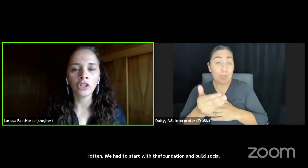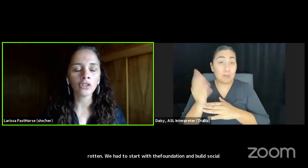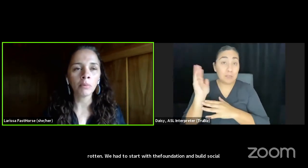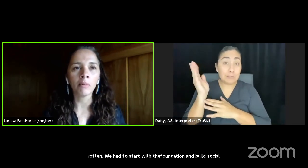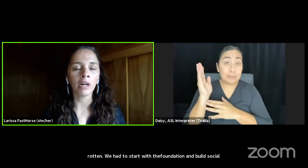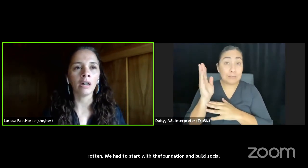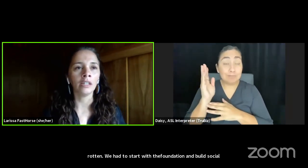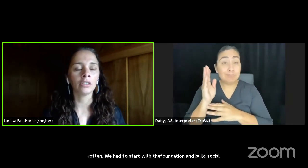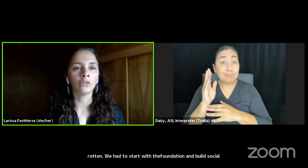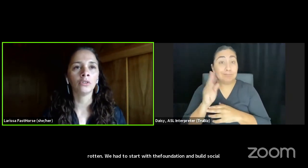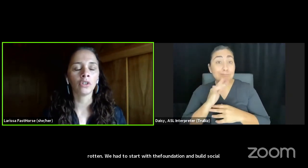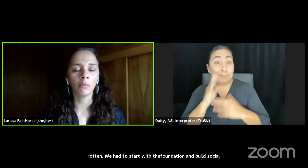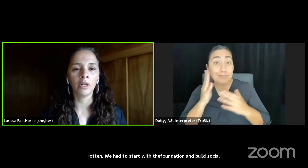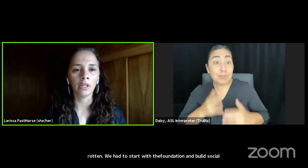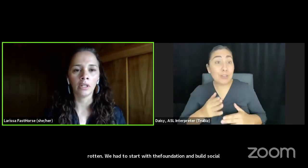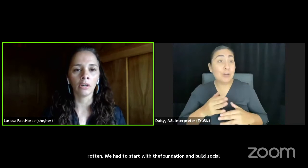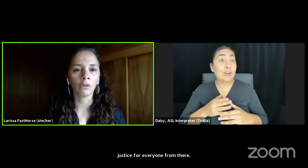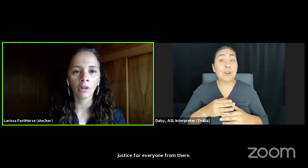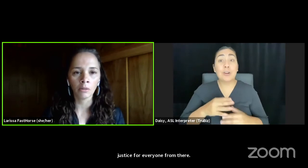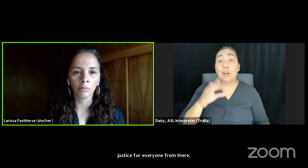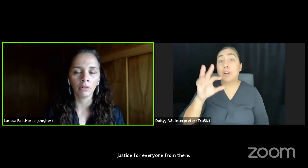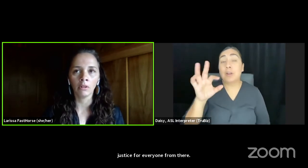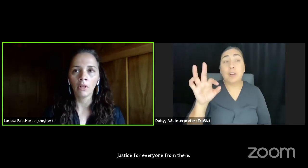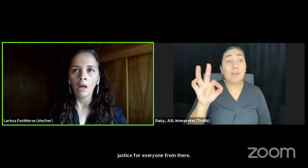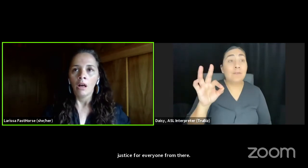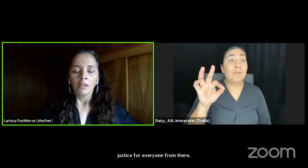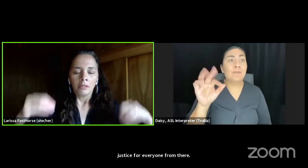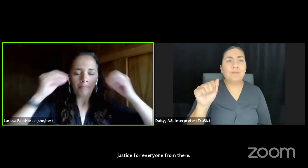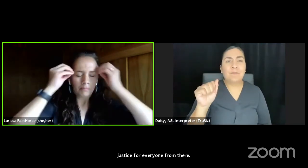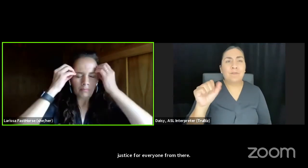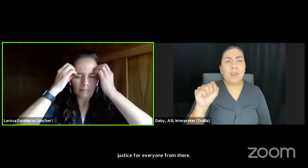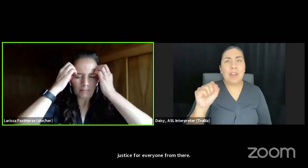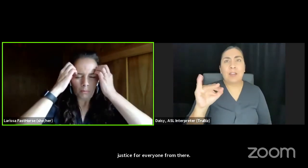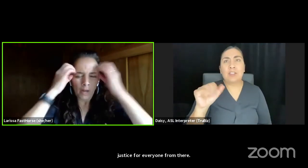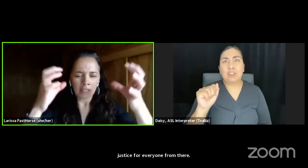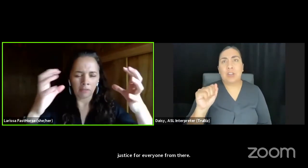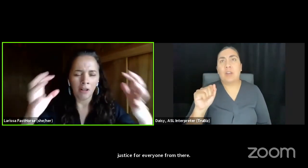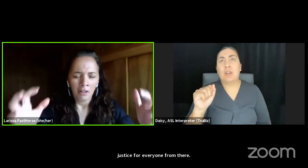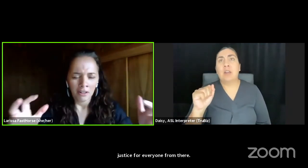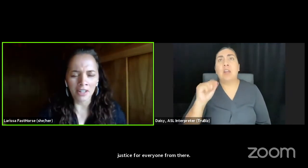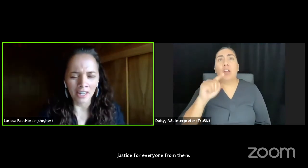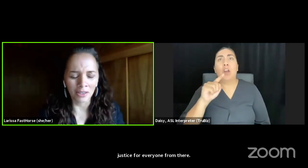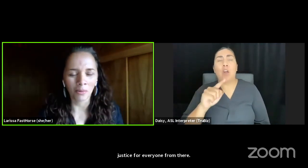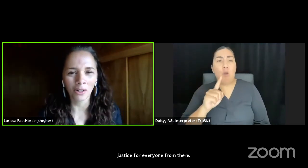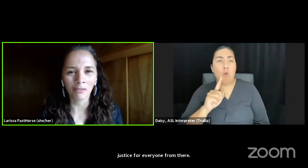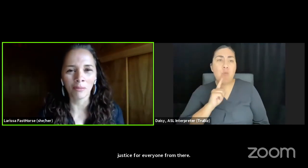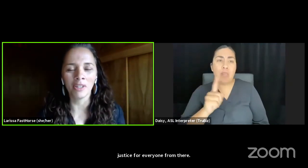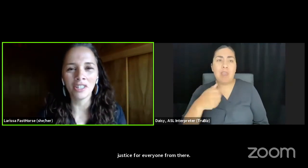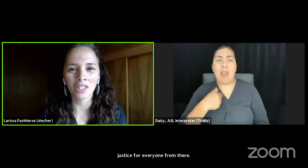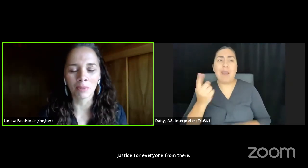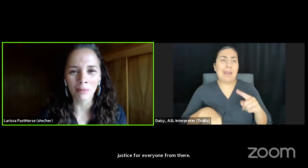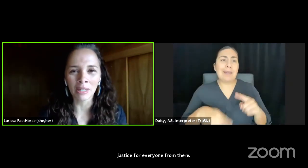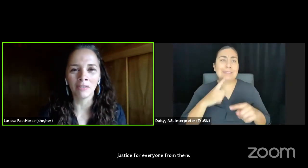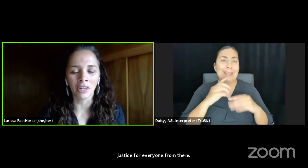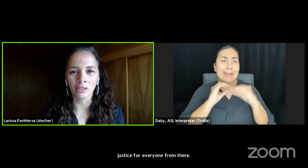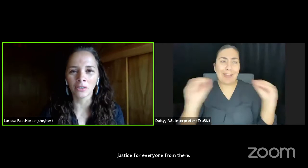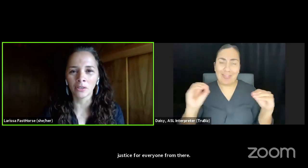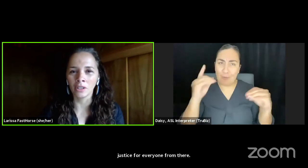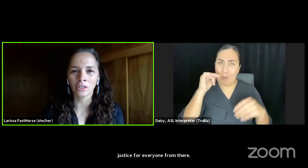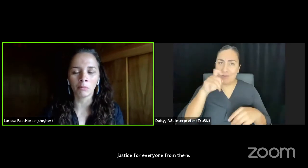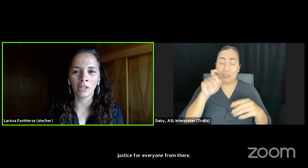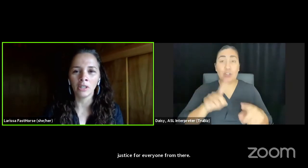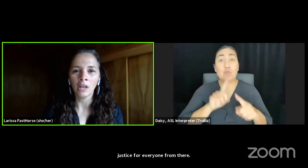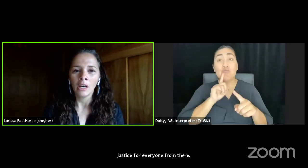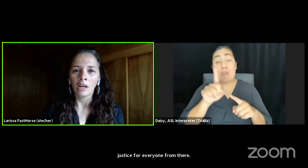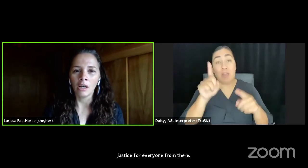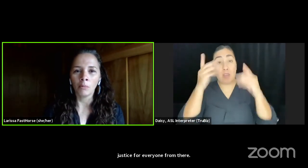anything because she has opened my eyes to so many incredible ways of looking at the world from the Indigenous perspective in